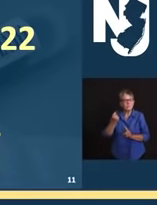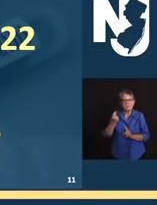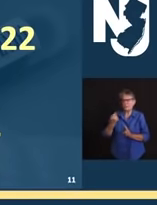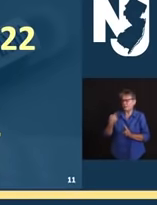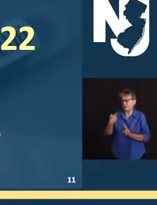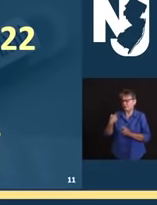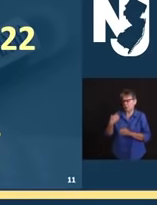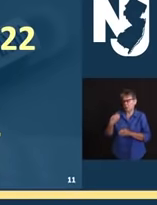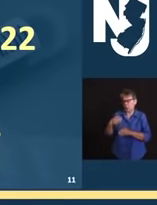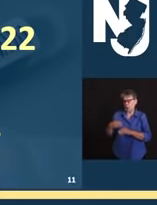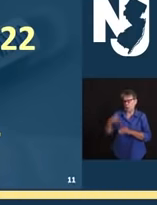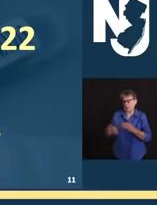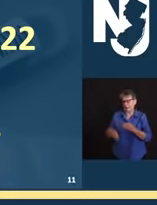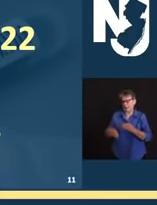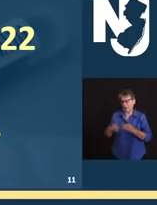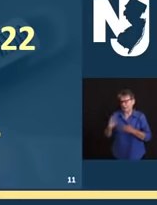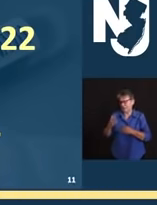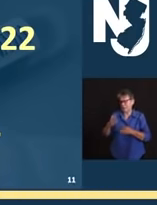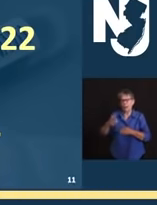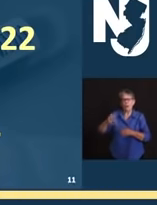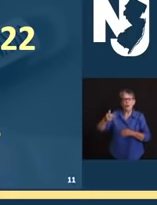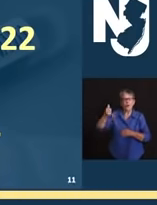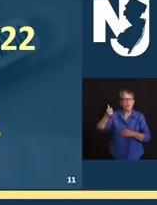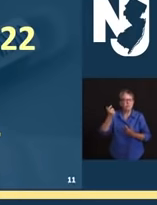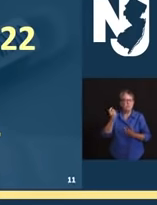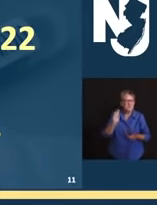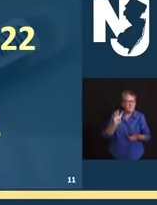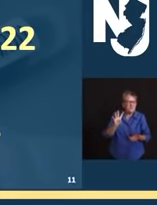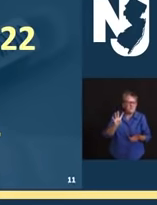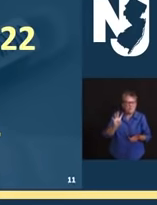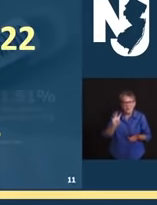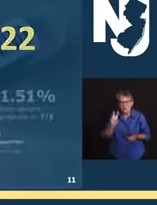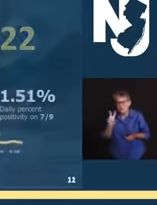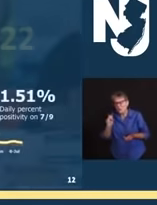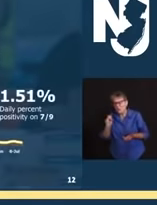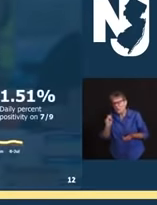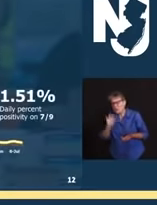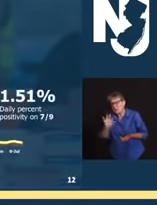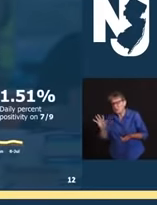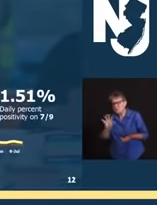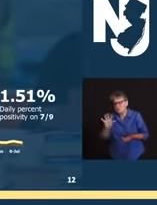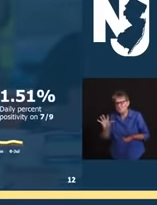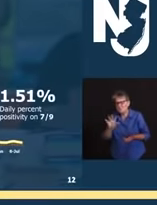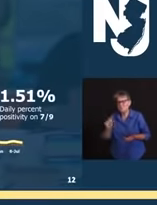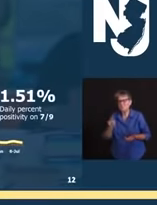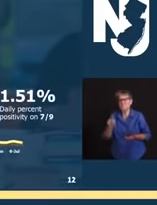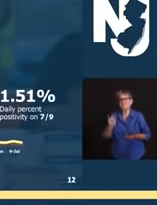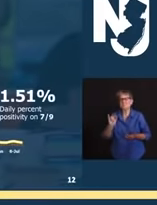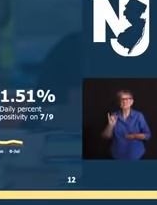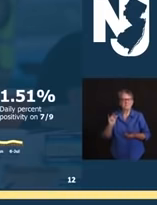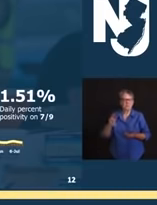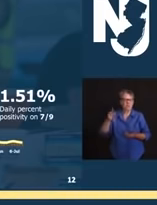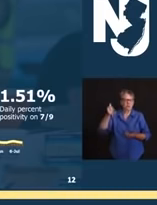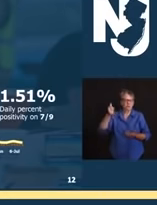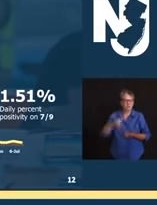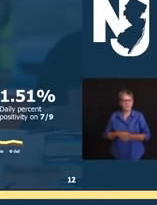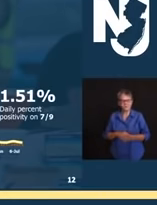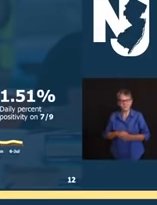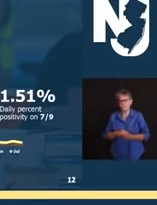Saturday, 349 on Sunday. The daily positivity rates recorded on July 9